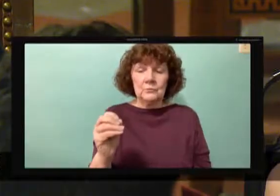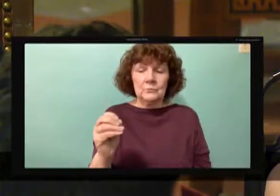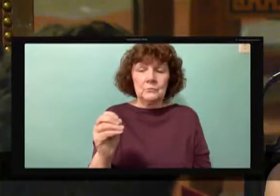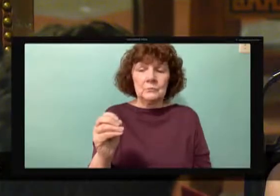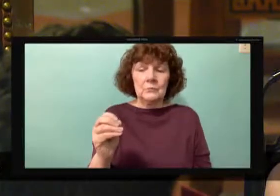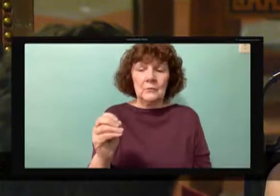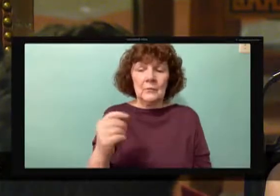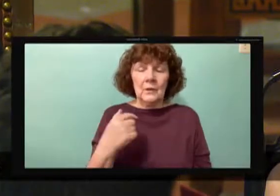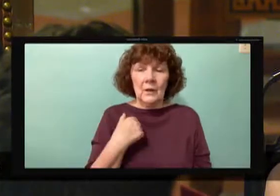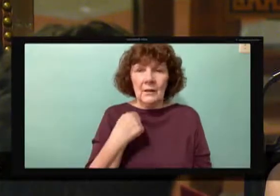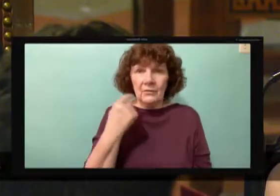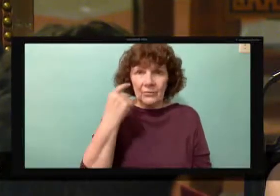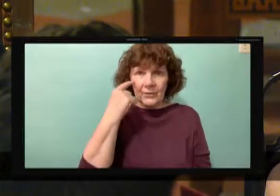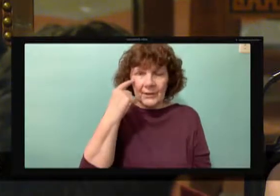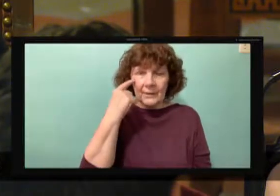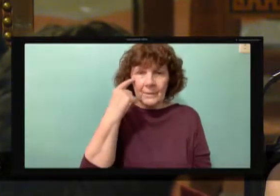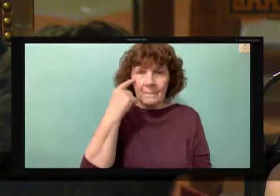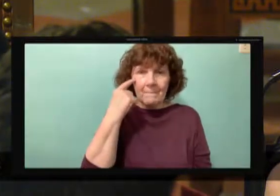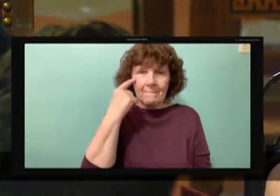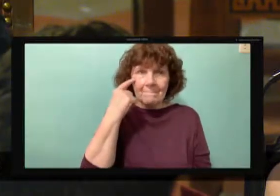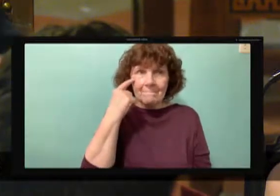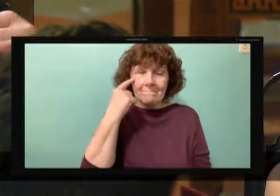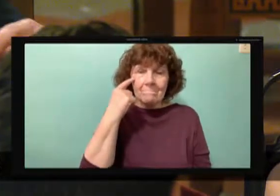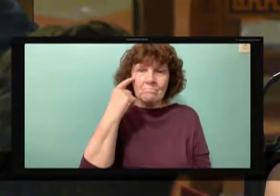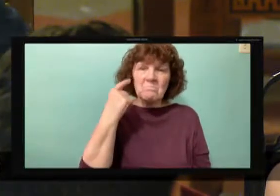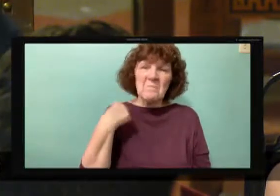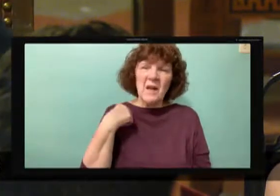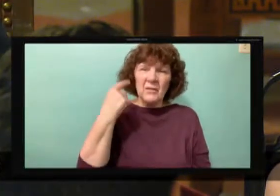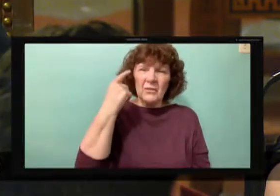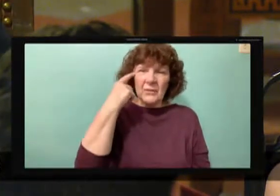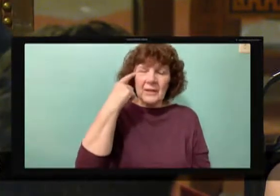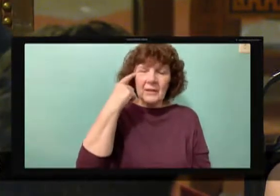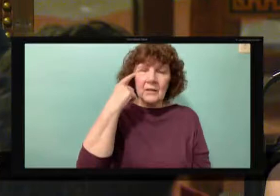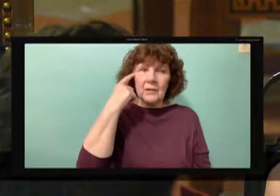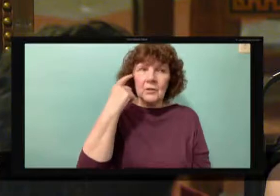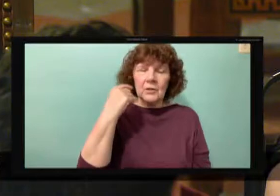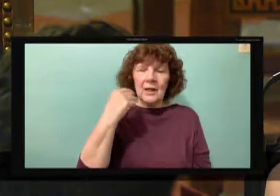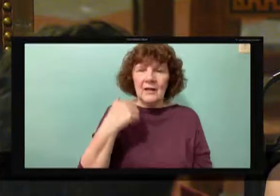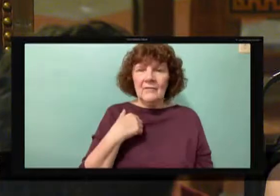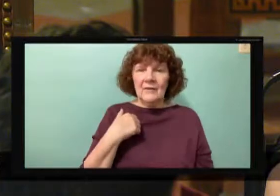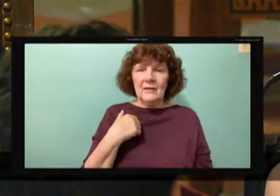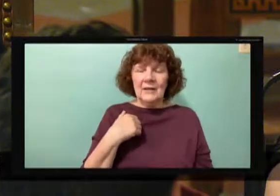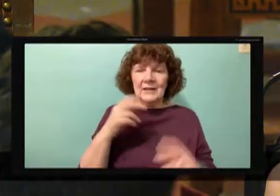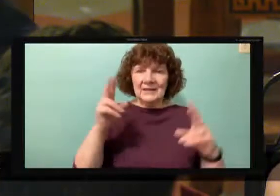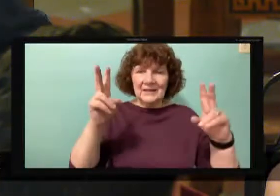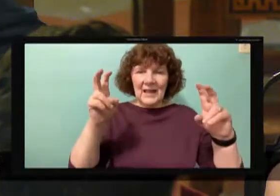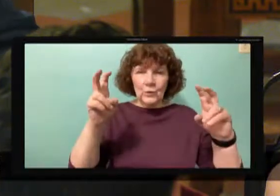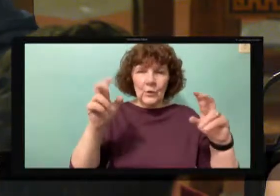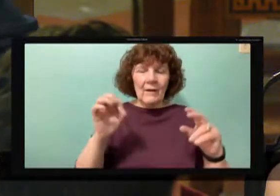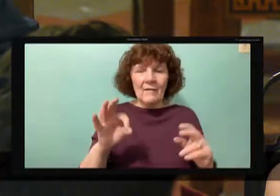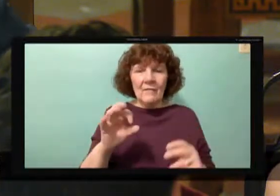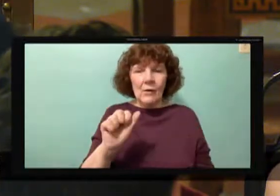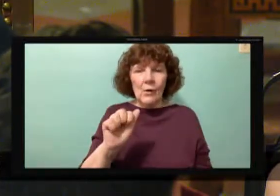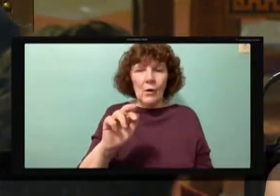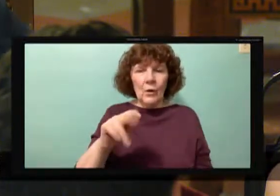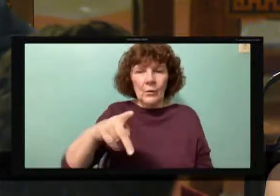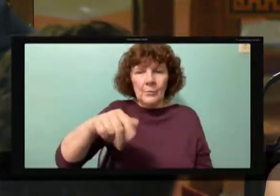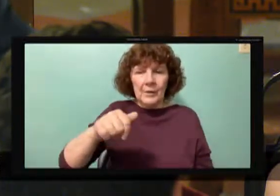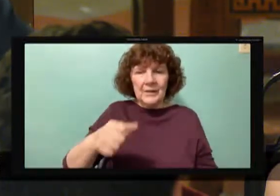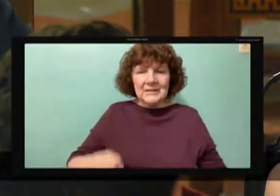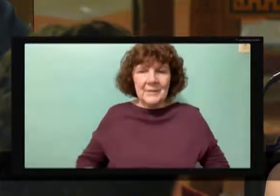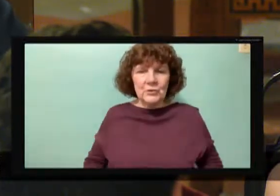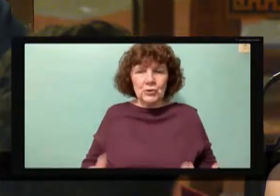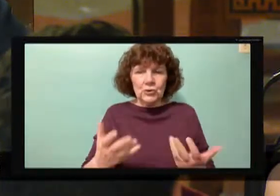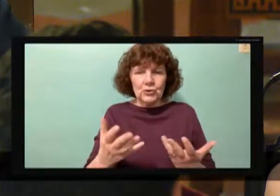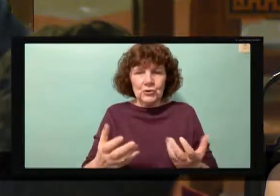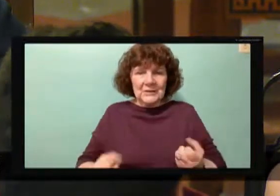I think that there is a category of ARPA expenditure that is not direct operating support,